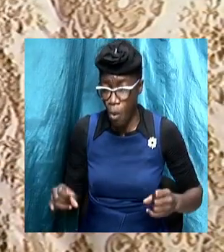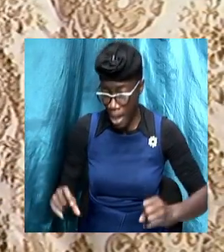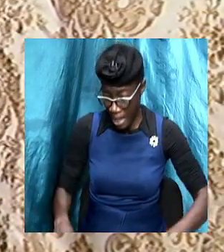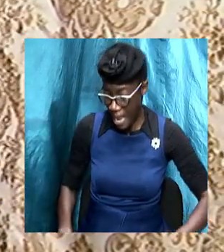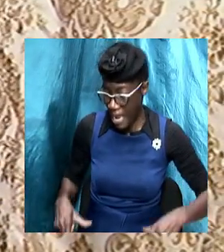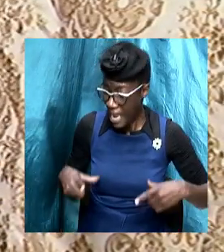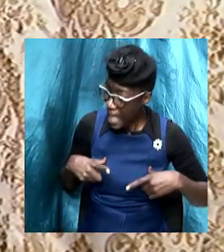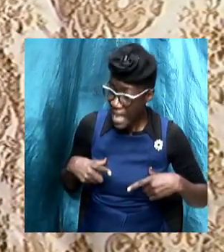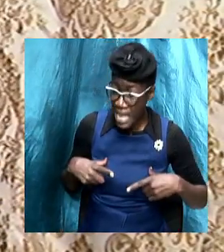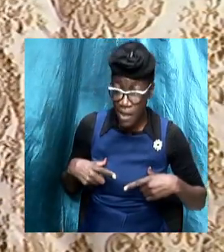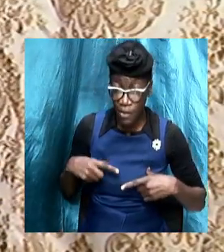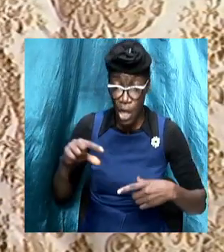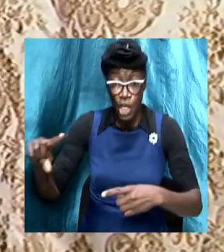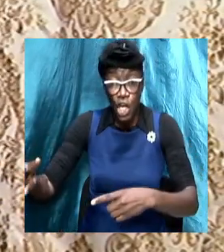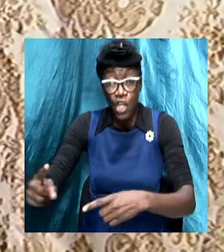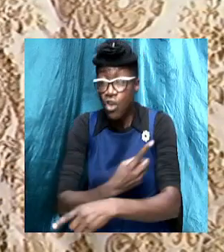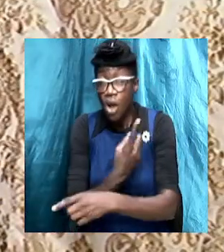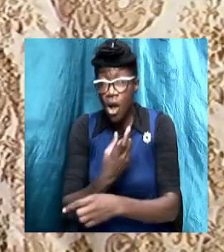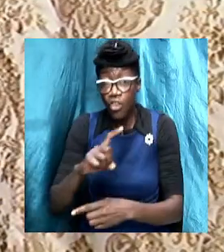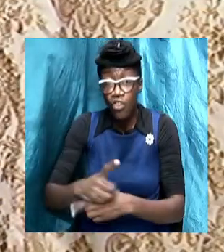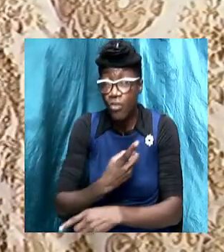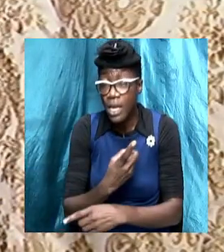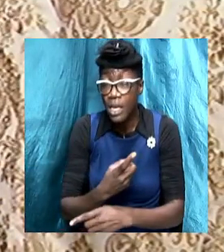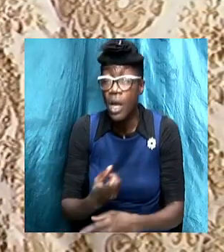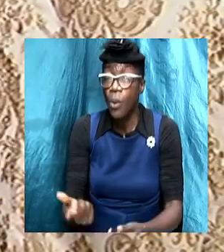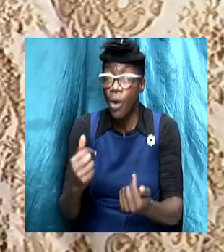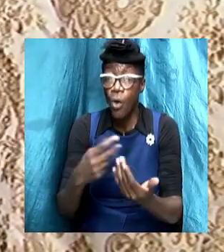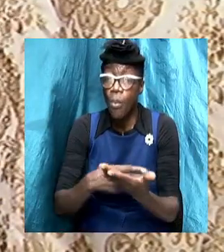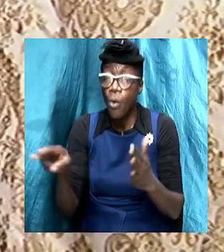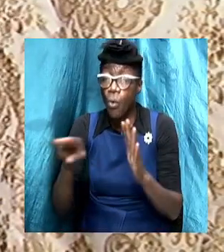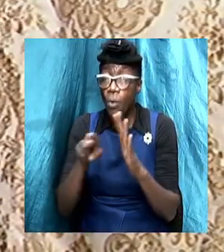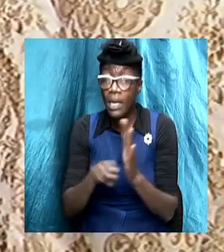doctrine that we should come with, our holiness and leadership.